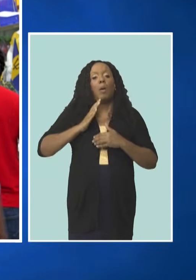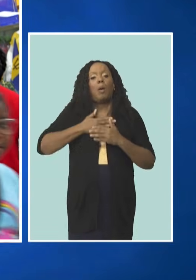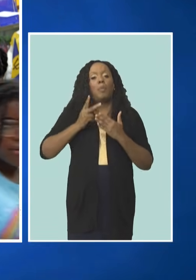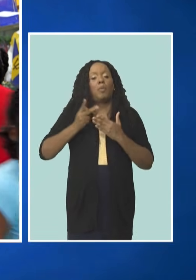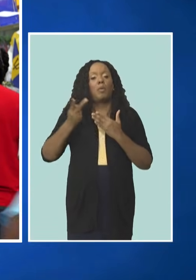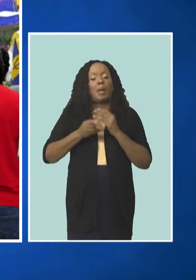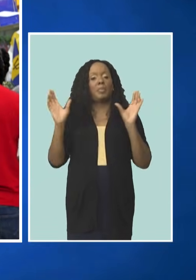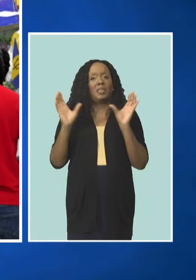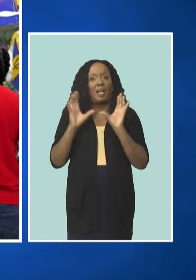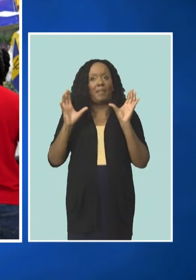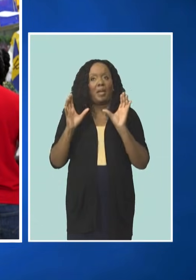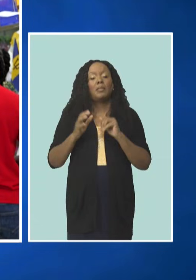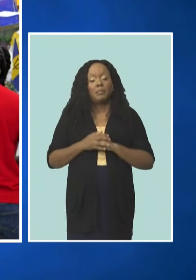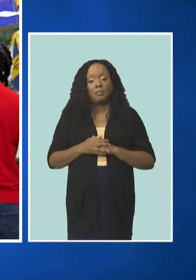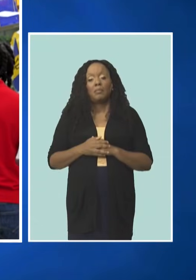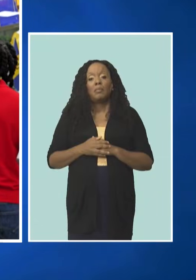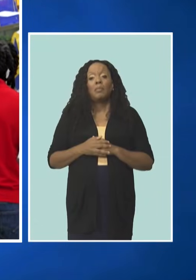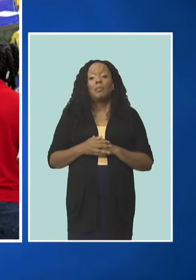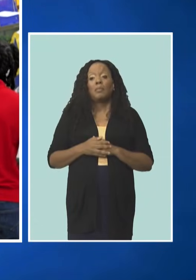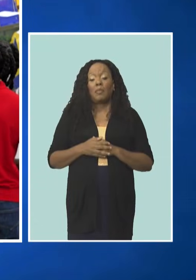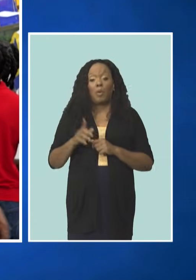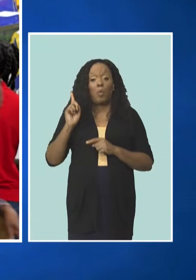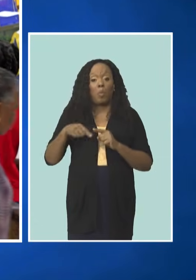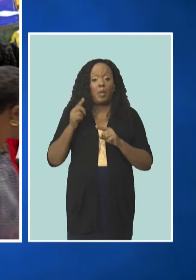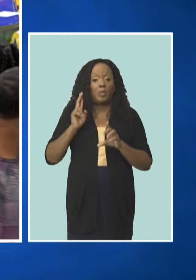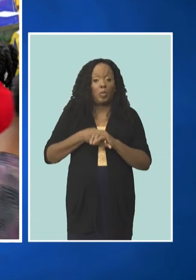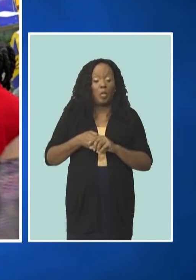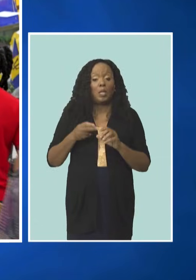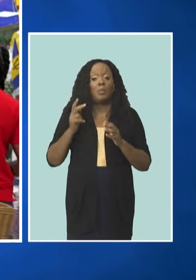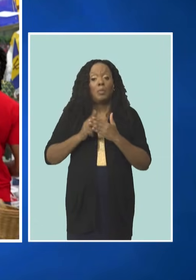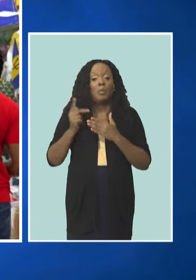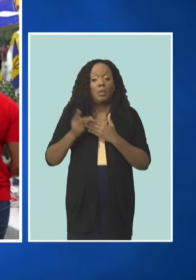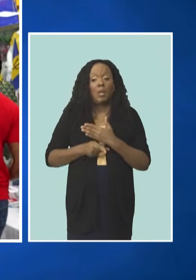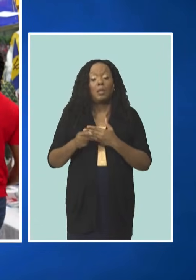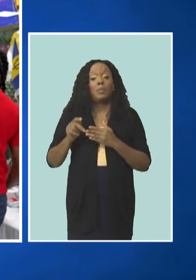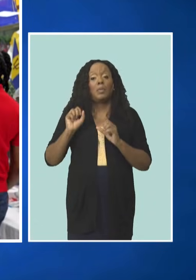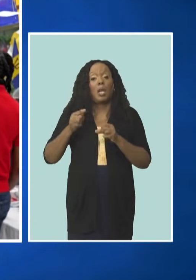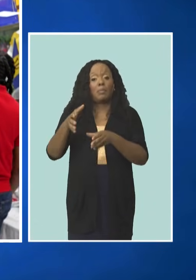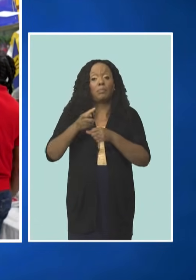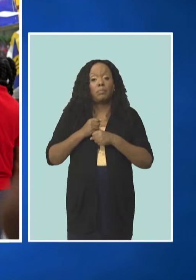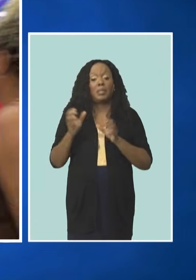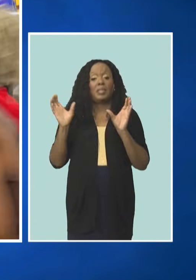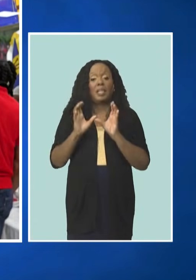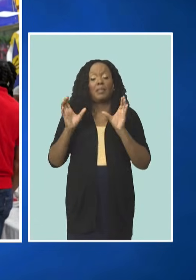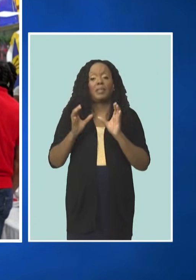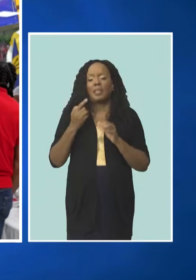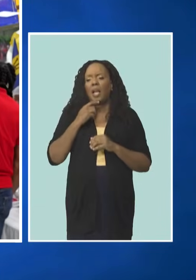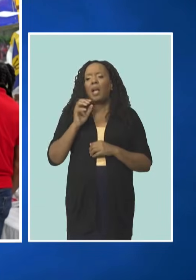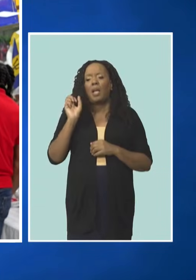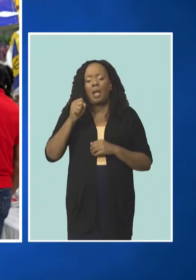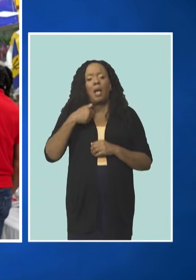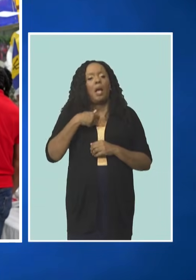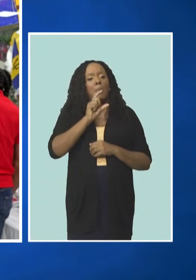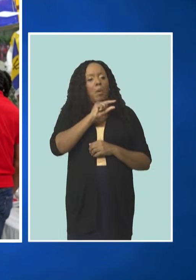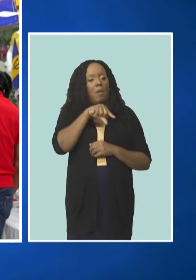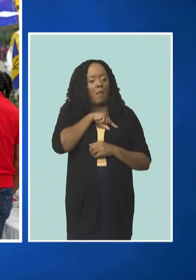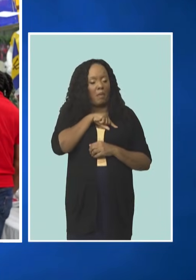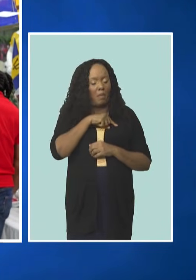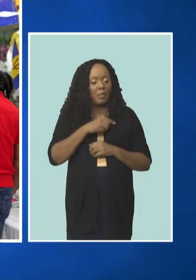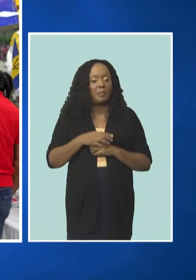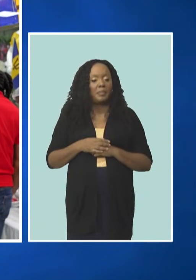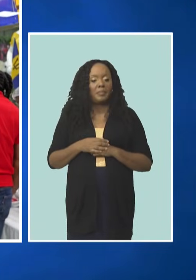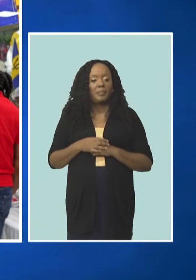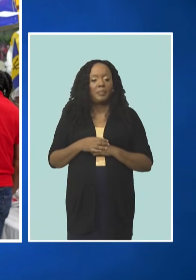them, but we're now saying that there's a certificate attached to this that can tell people I'm qualified to do whatever it is that I'm offering you.